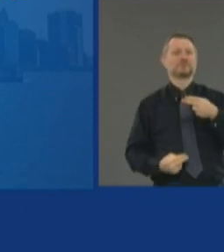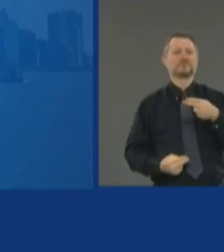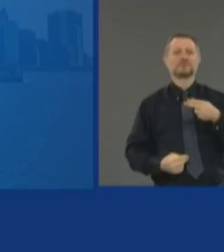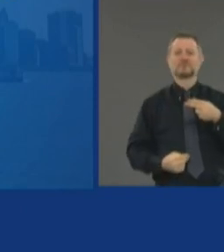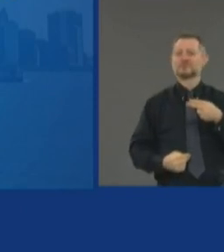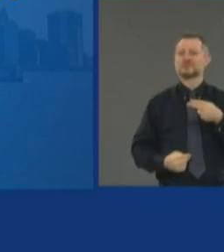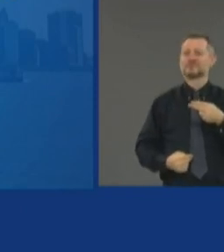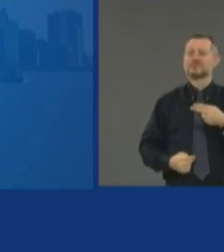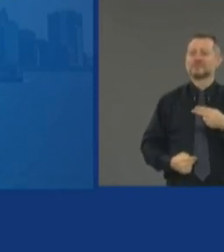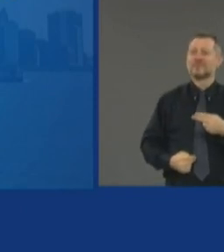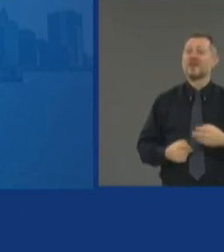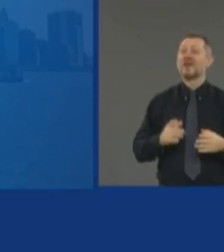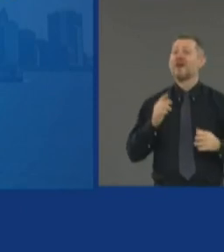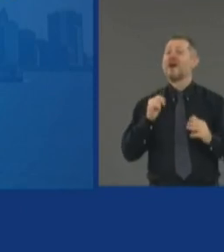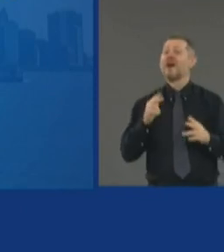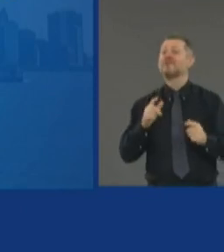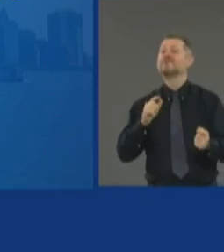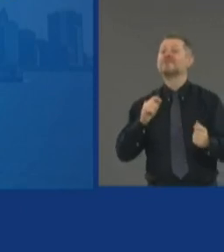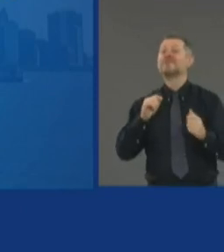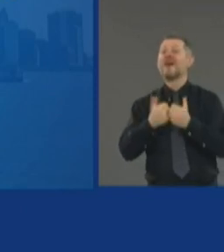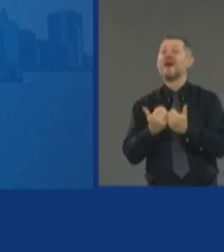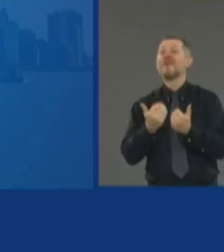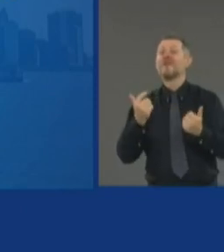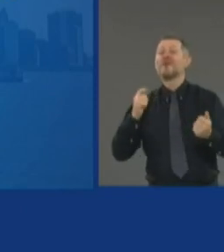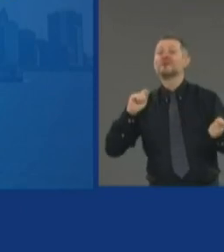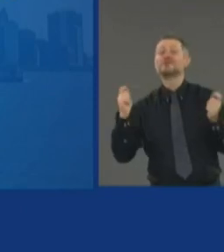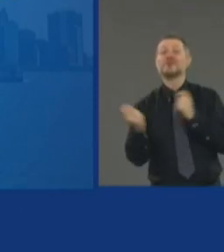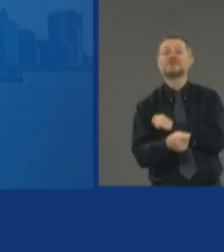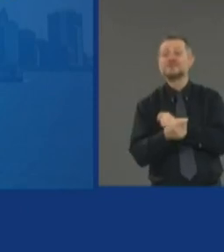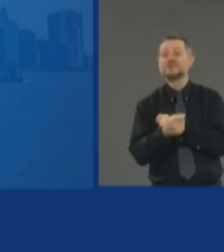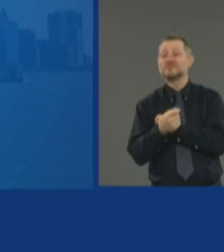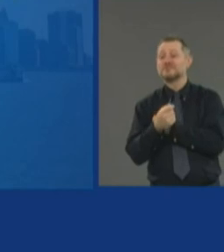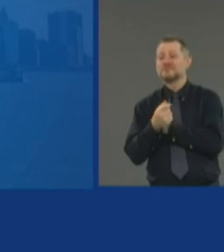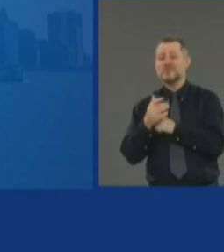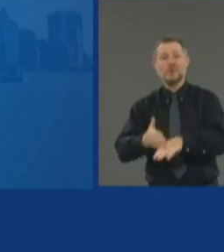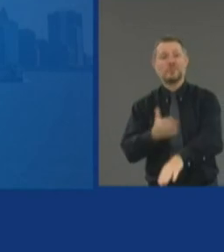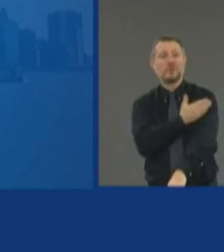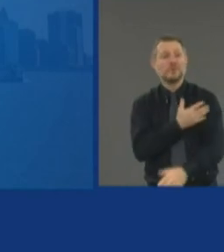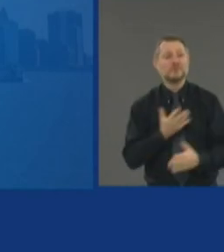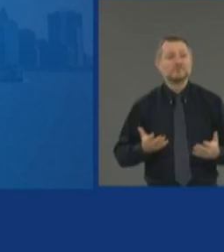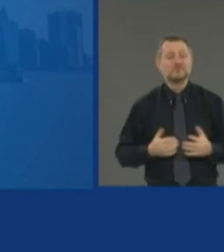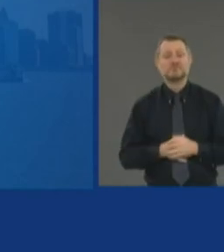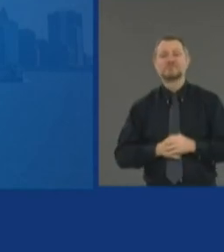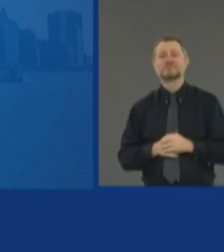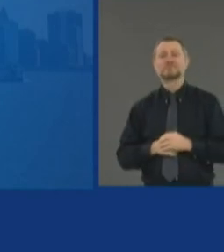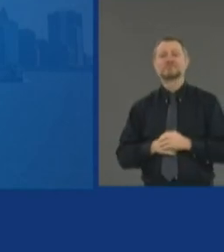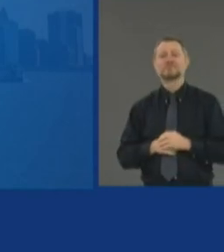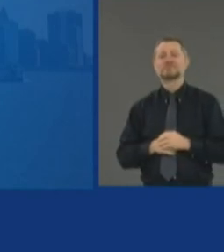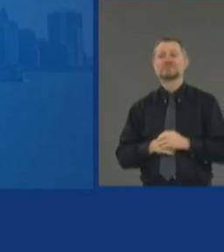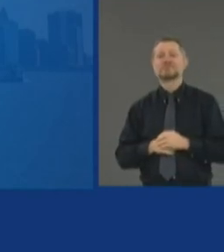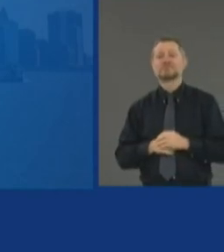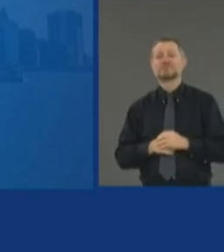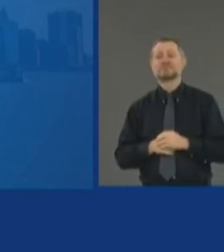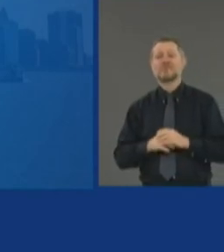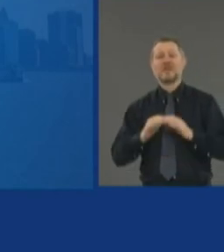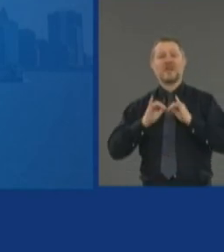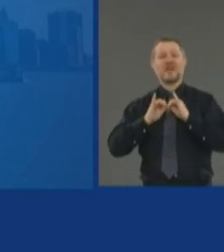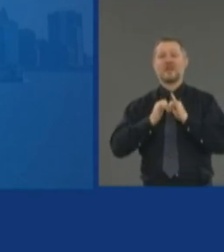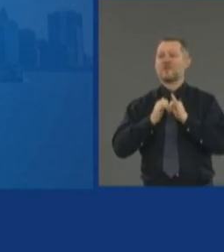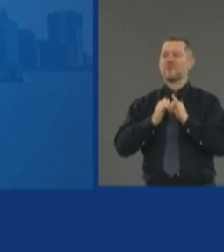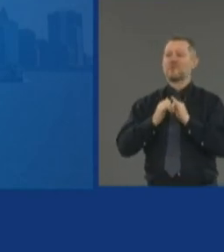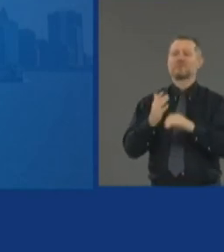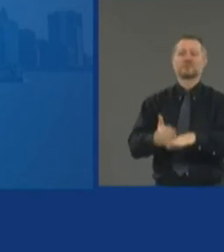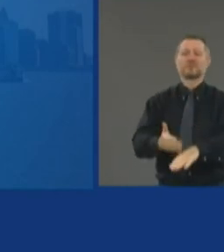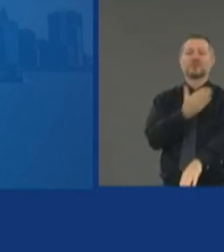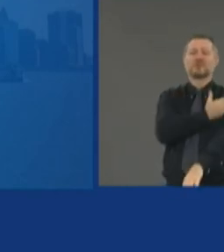we change society to make these reforms happen? How do you have a new societal awareness?